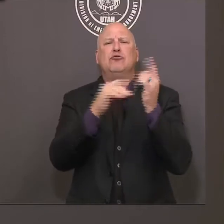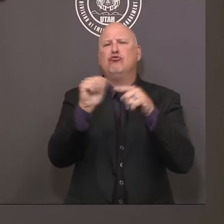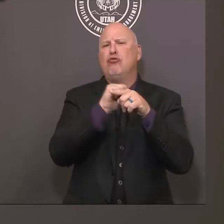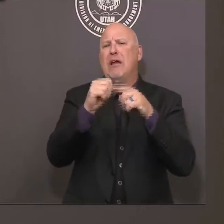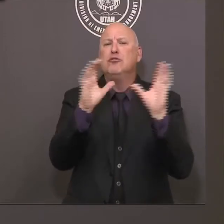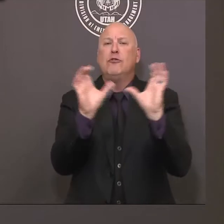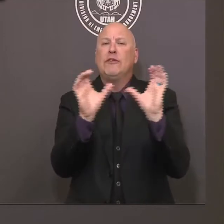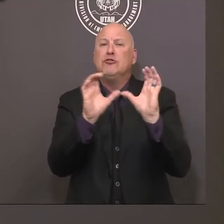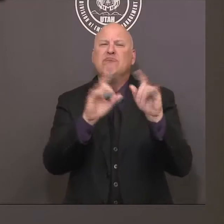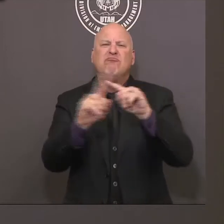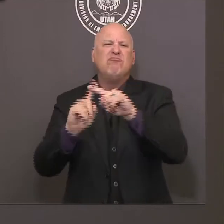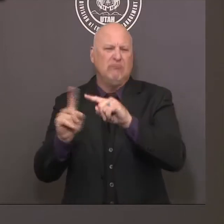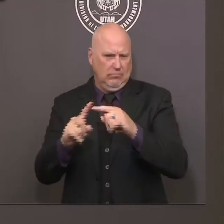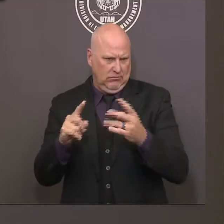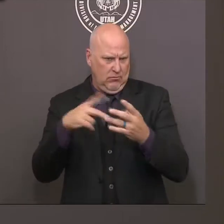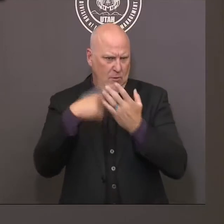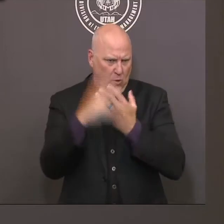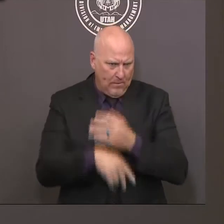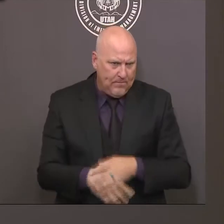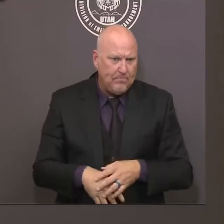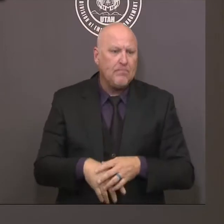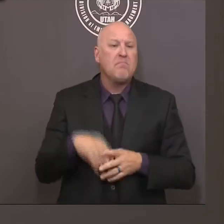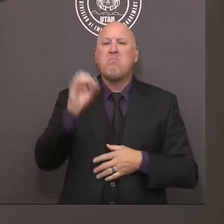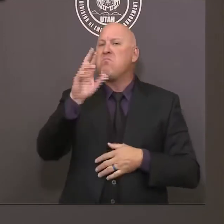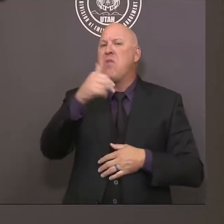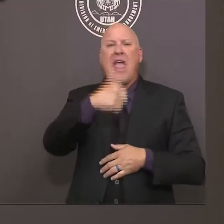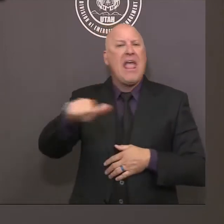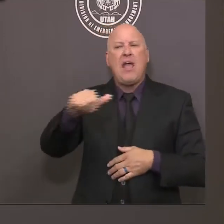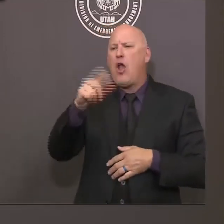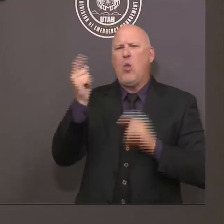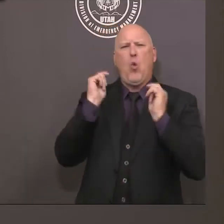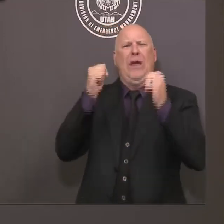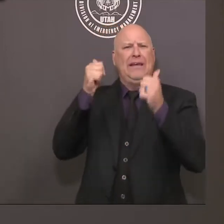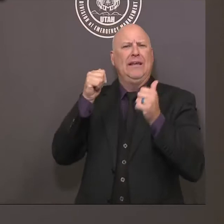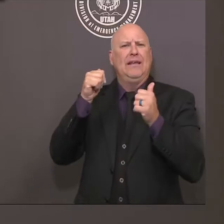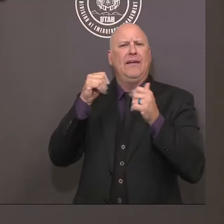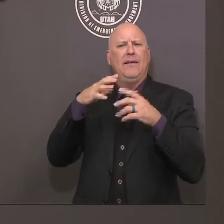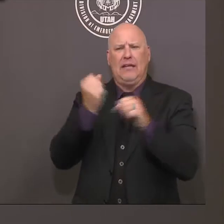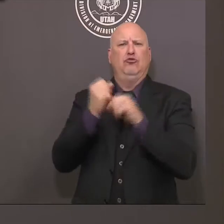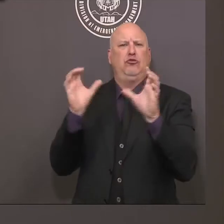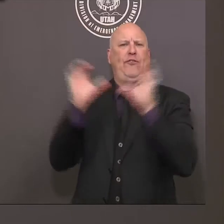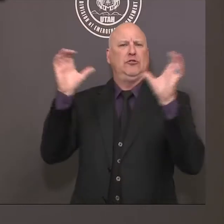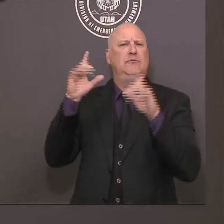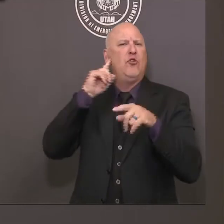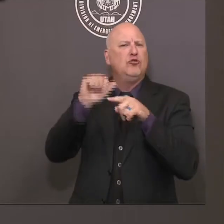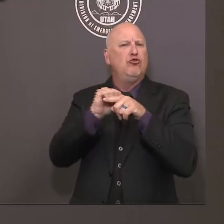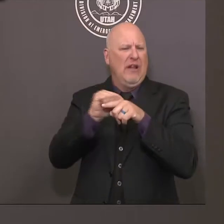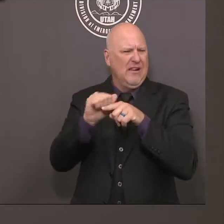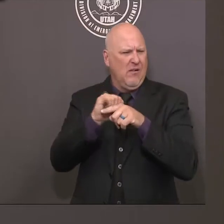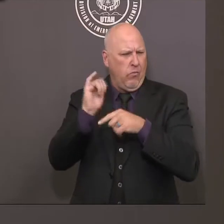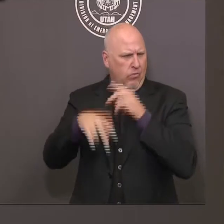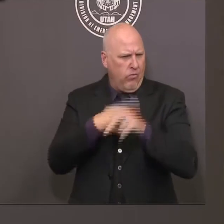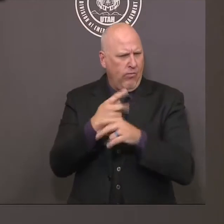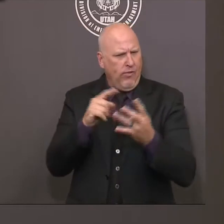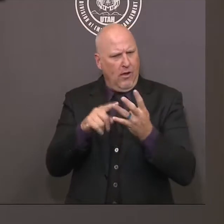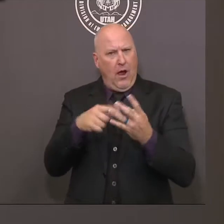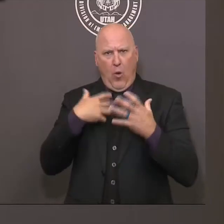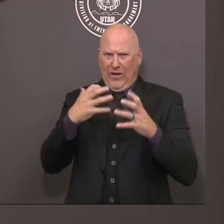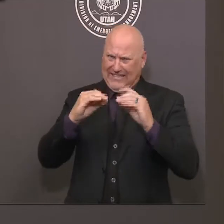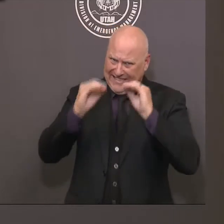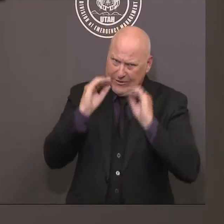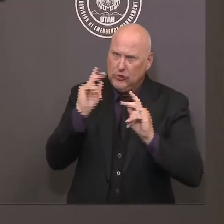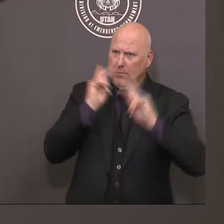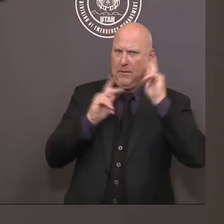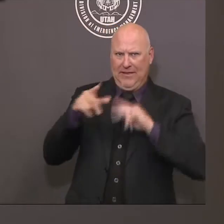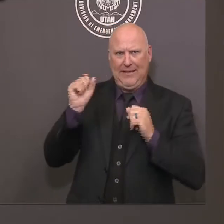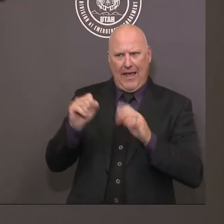affordable. Finally, this bridges us to the 500-day horizon. Utah's economic revitalization plan focuses on actions